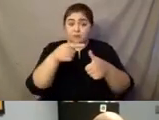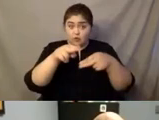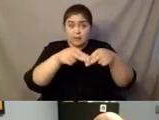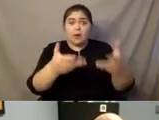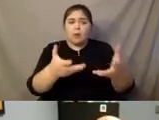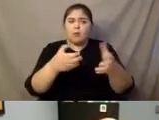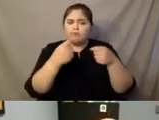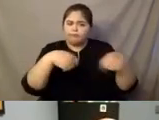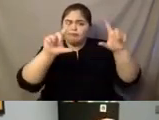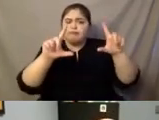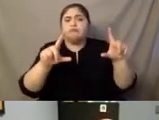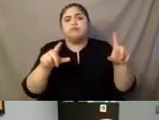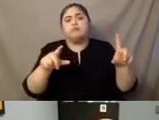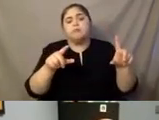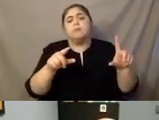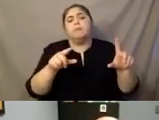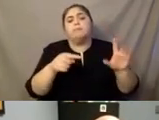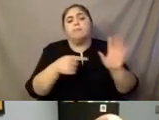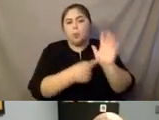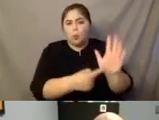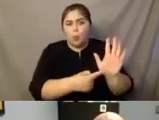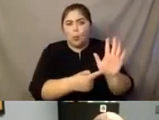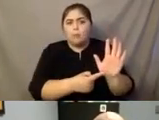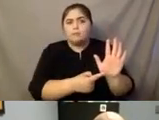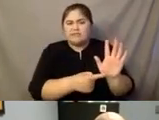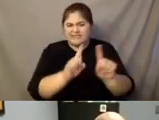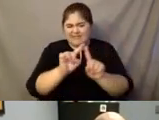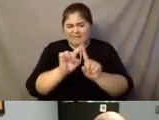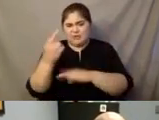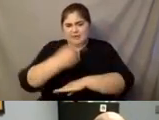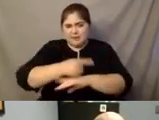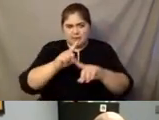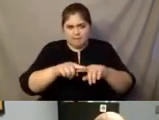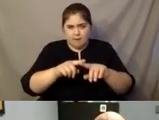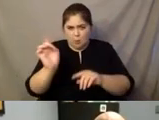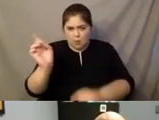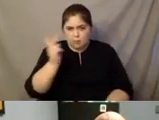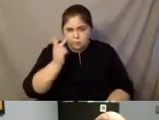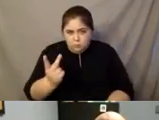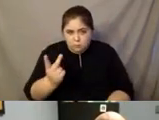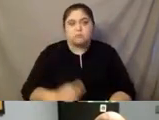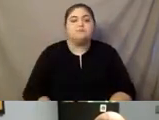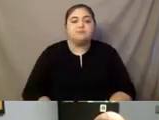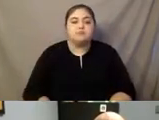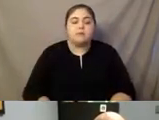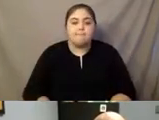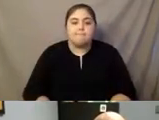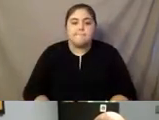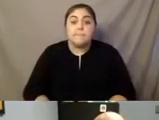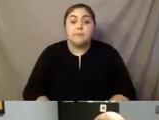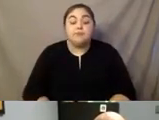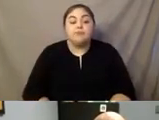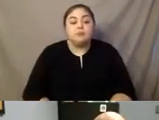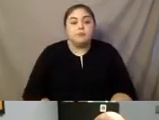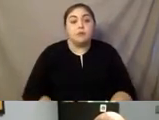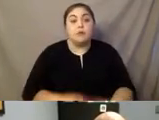I just put it up here, and actually there's some differing dates depending on where you're looking, but what happened is